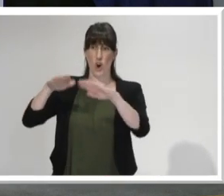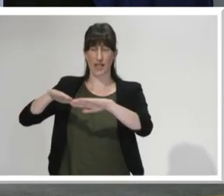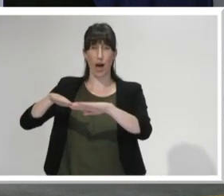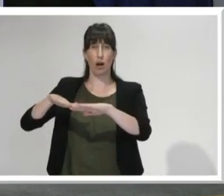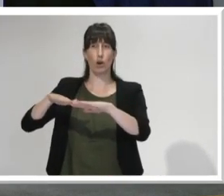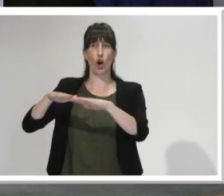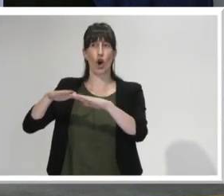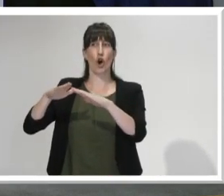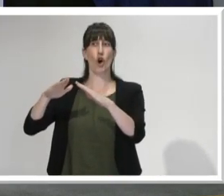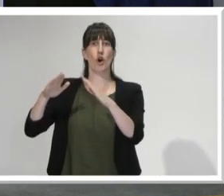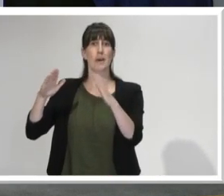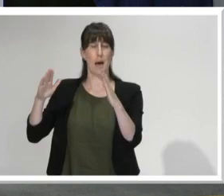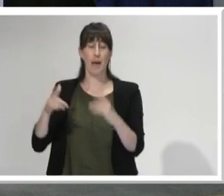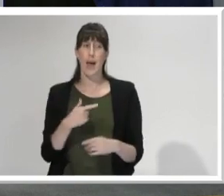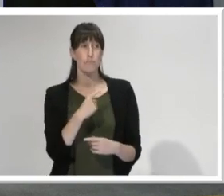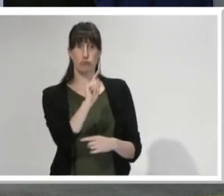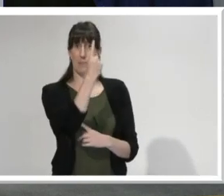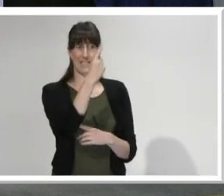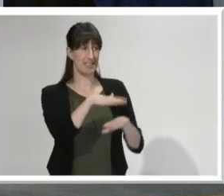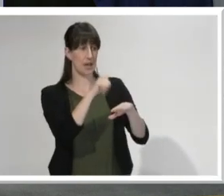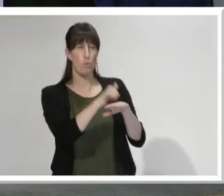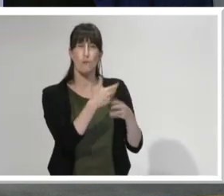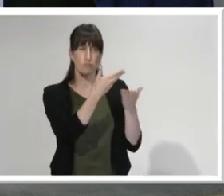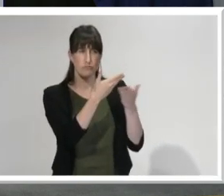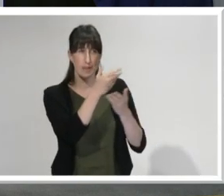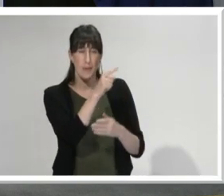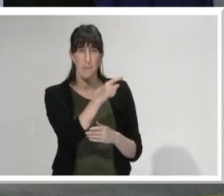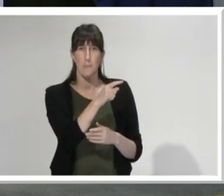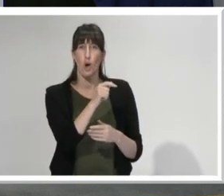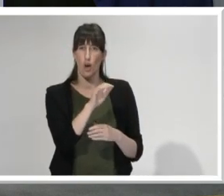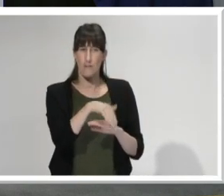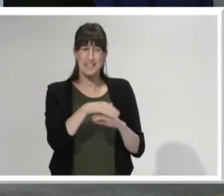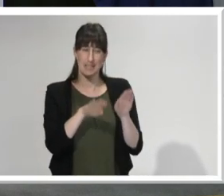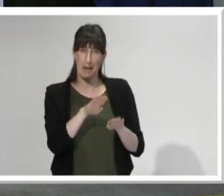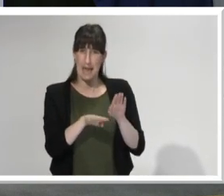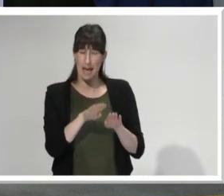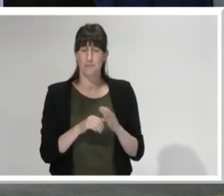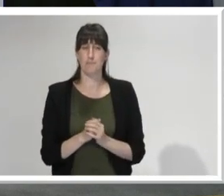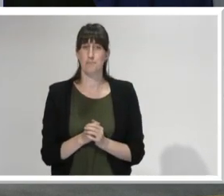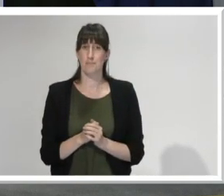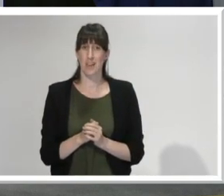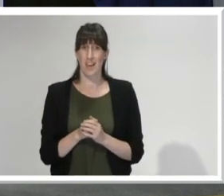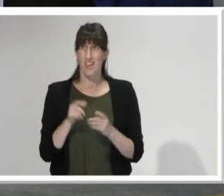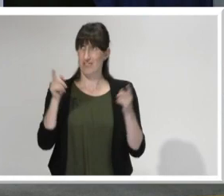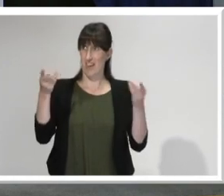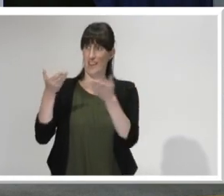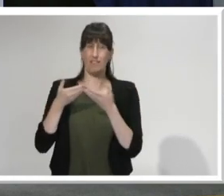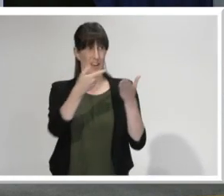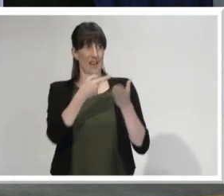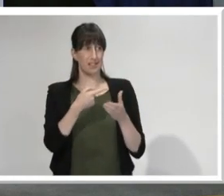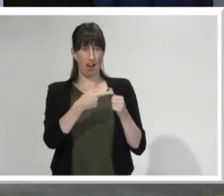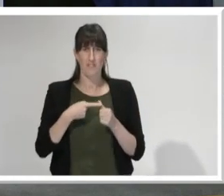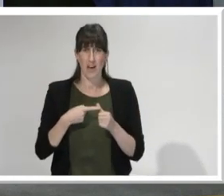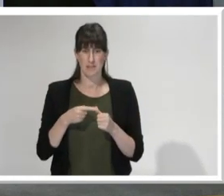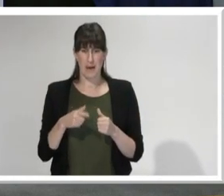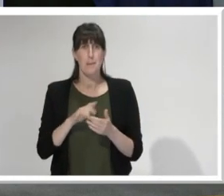of Singapore. And what we've discussed is the criteria we use. There is no template for the world. There is